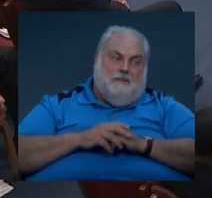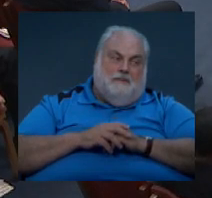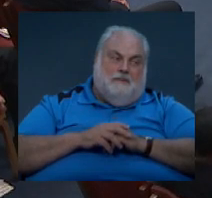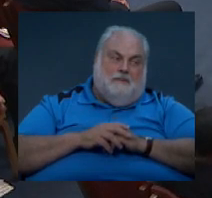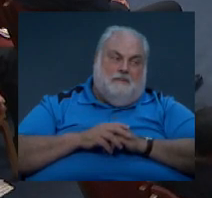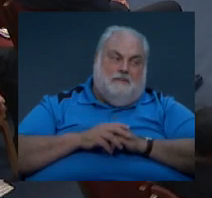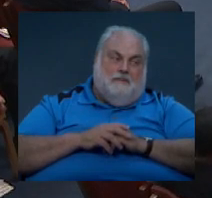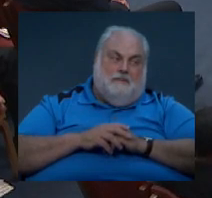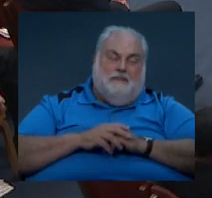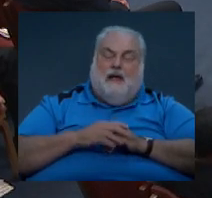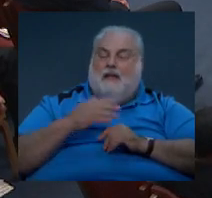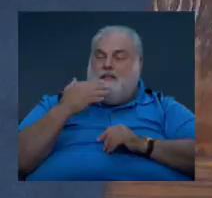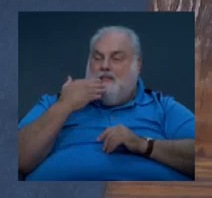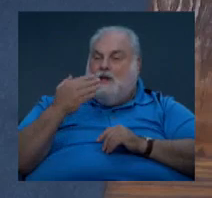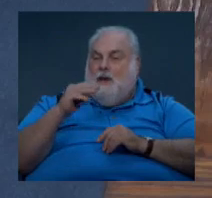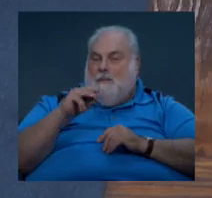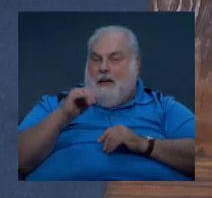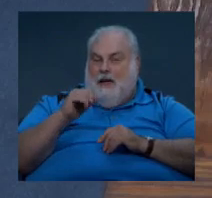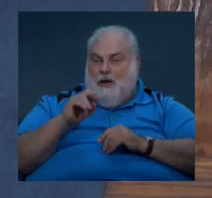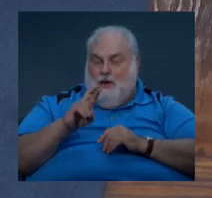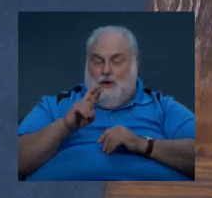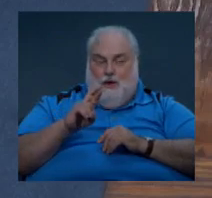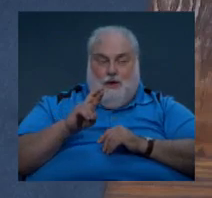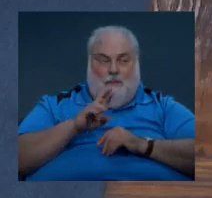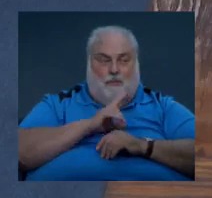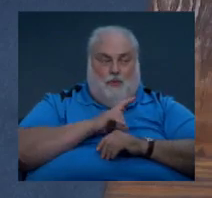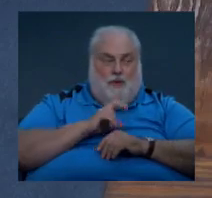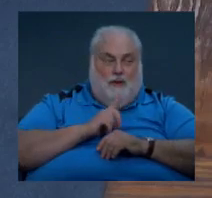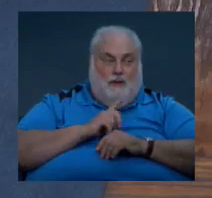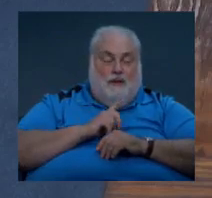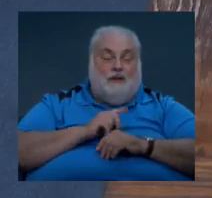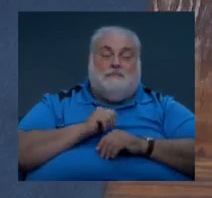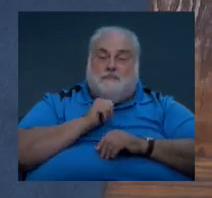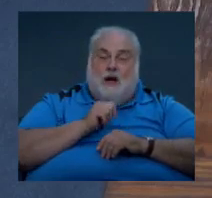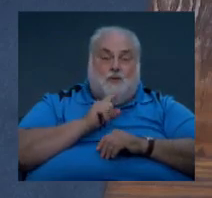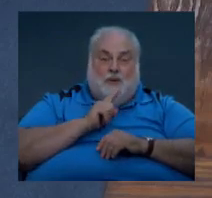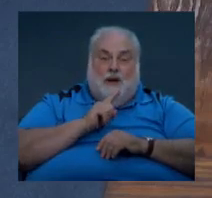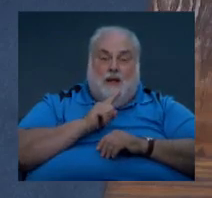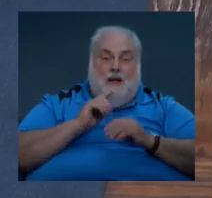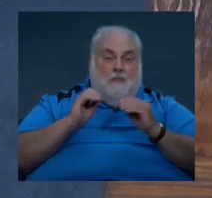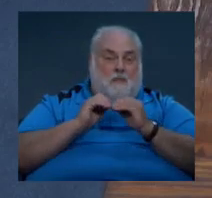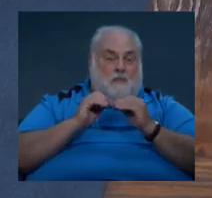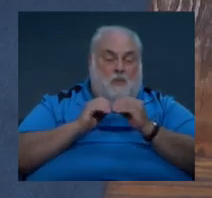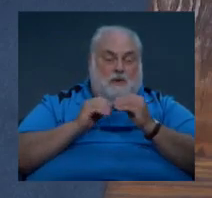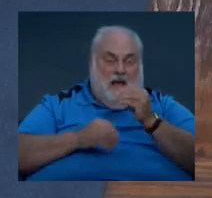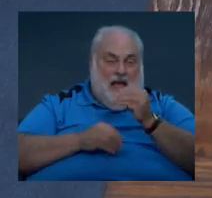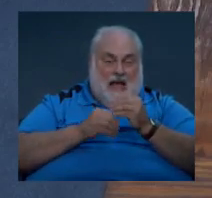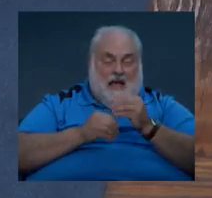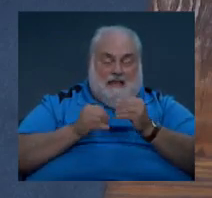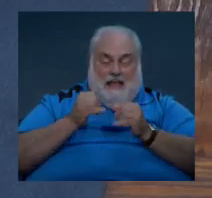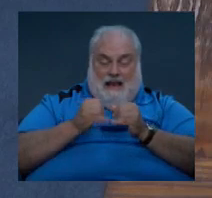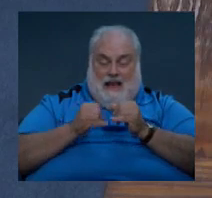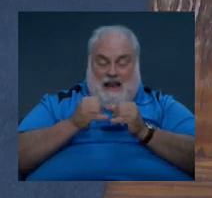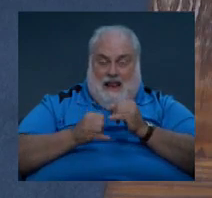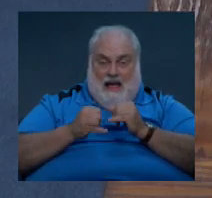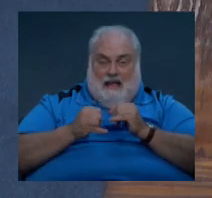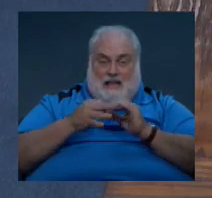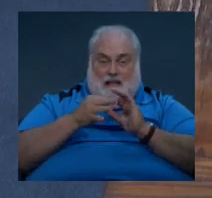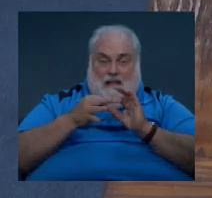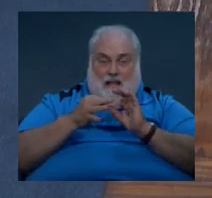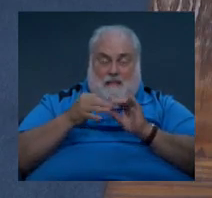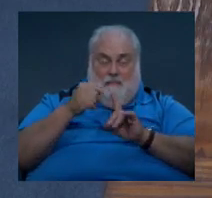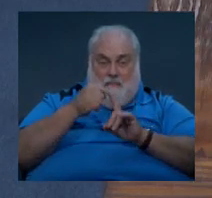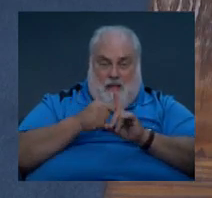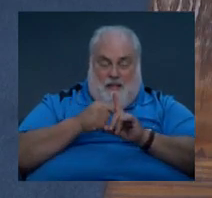Thank you, Mayor and members of the board. I really don't have a whole lot to add to the things that I've already said in the last month